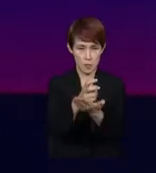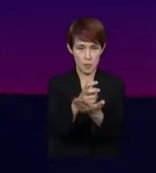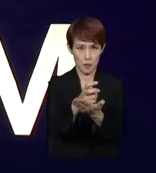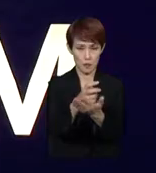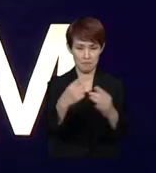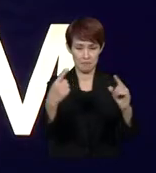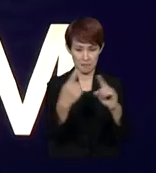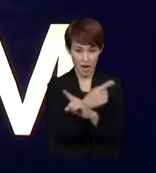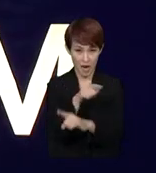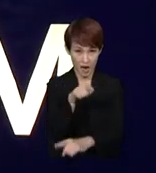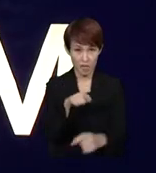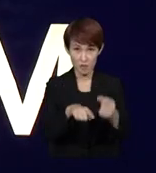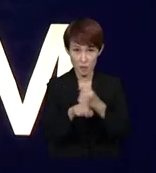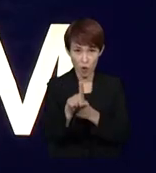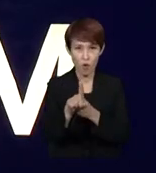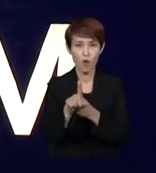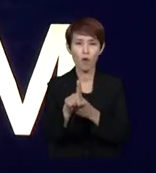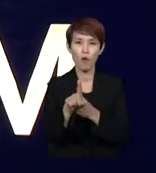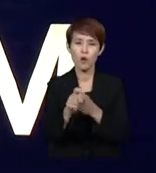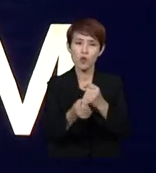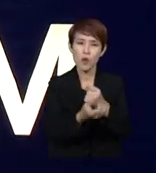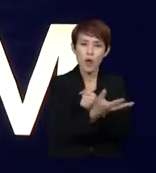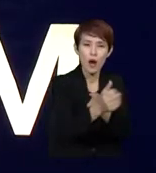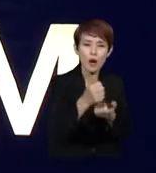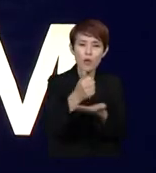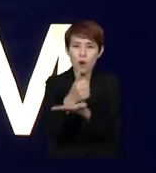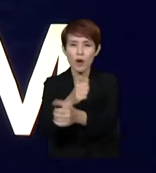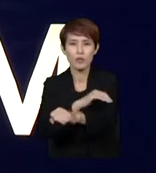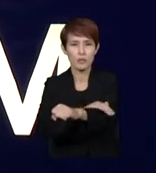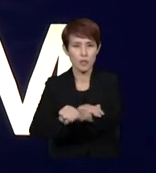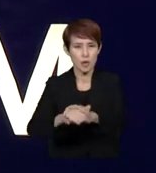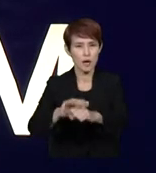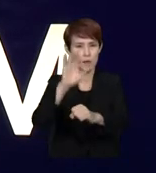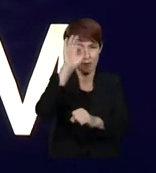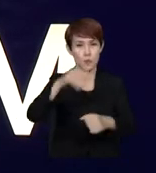as a footnote, we do have certain even